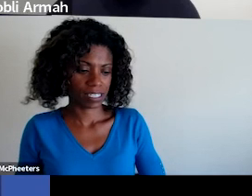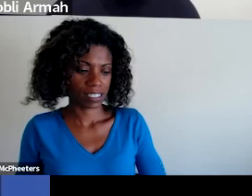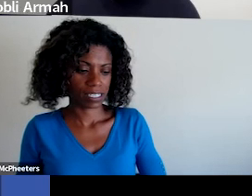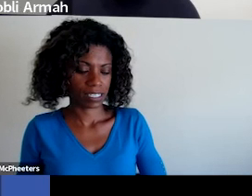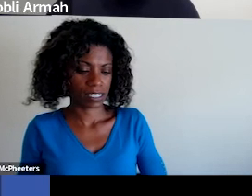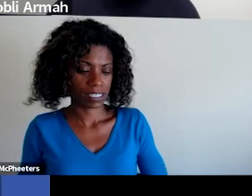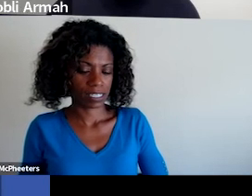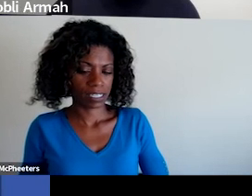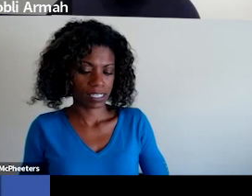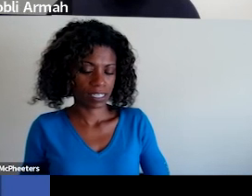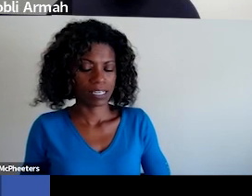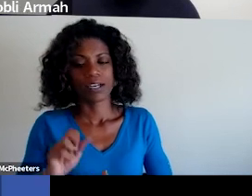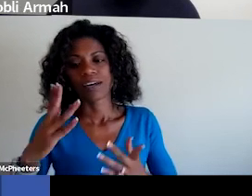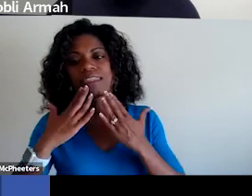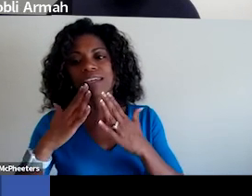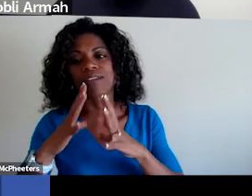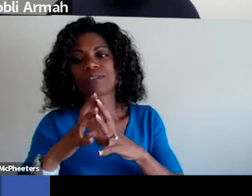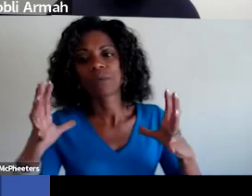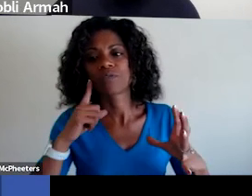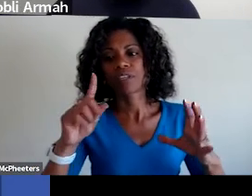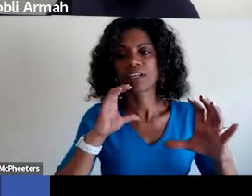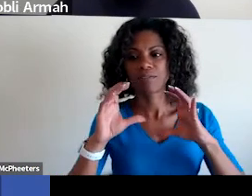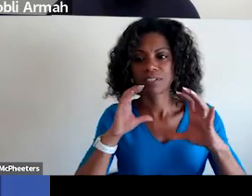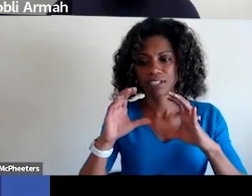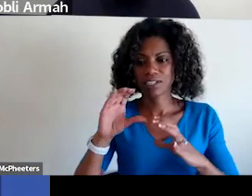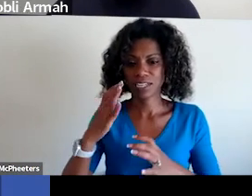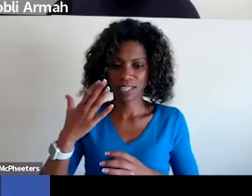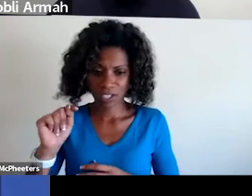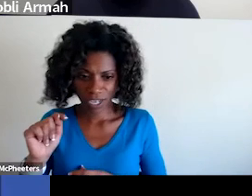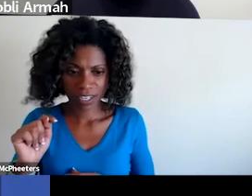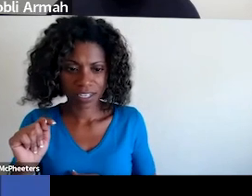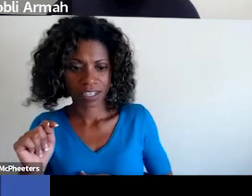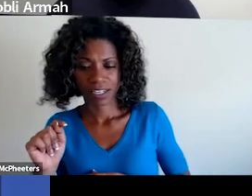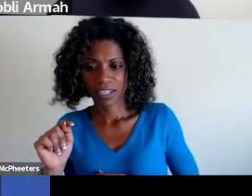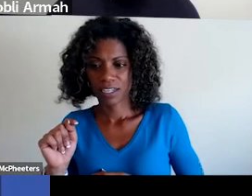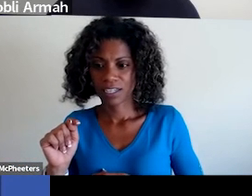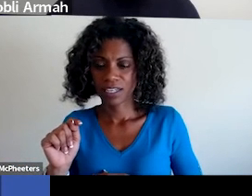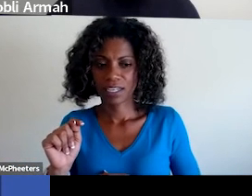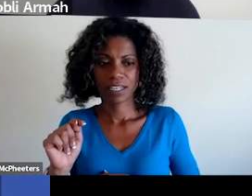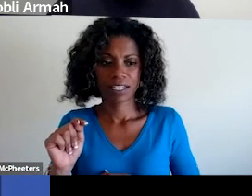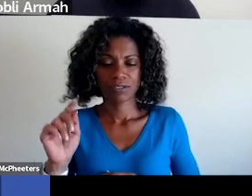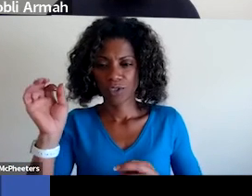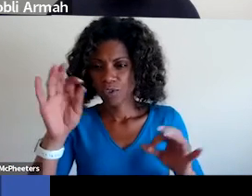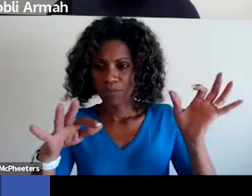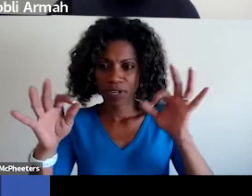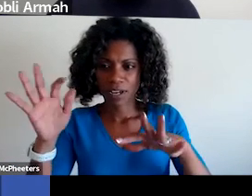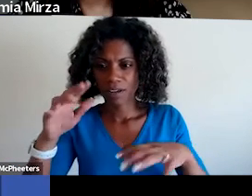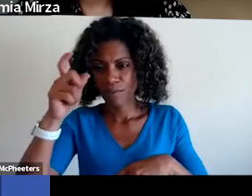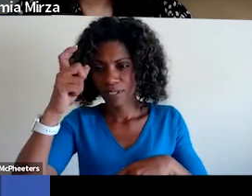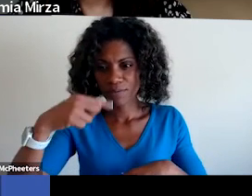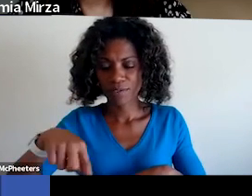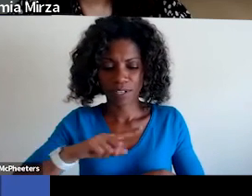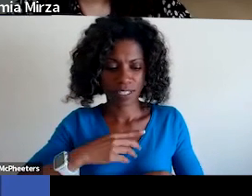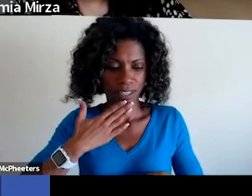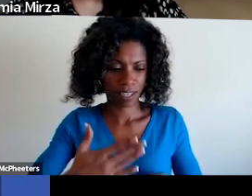Well, this is great. And thank you all so much for the comments in the chat. So many good things and nuggets of wisdom there.